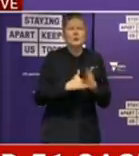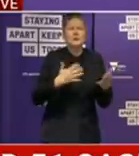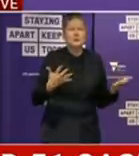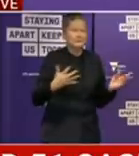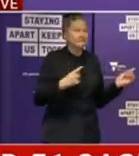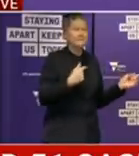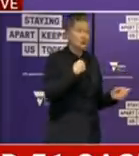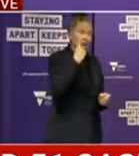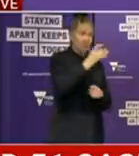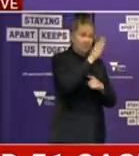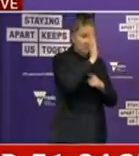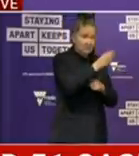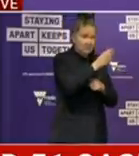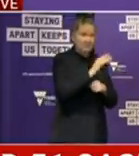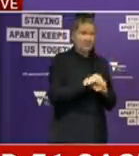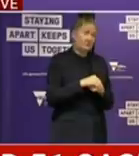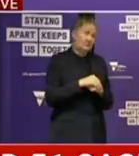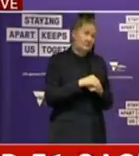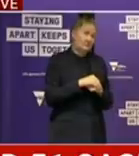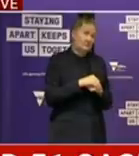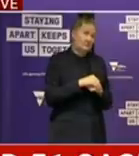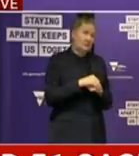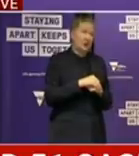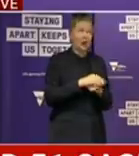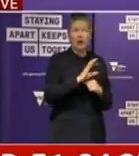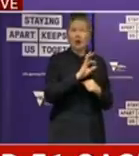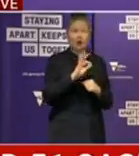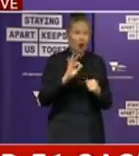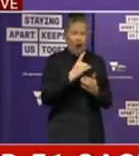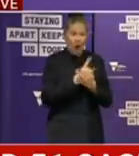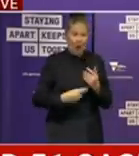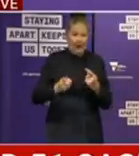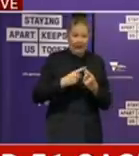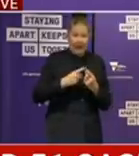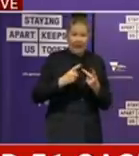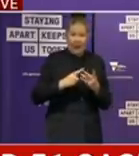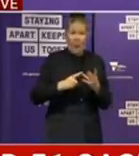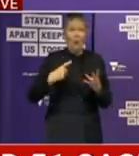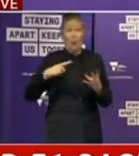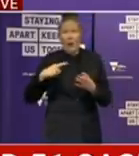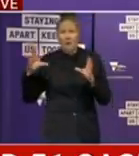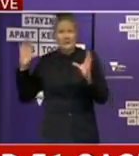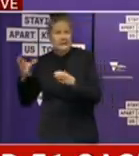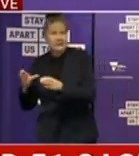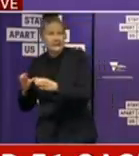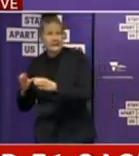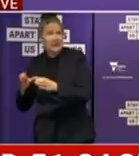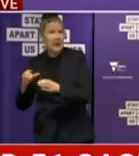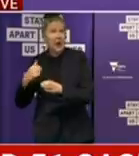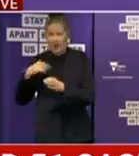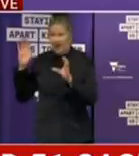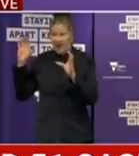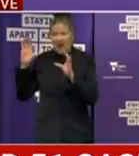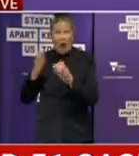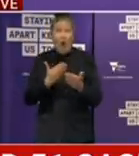fact that it perhaps has a meaning that goes beyond the practical effect that it has, but we're not removing it because it works. And if we remove